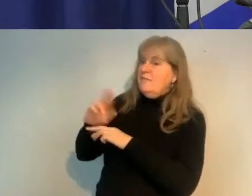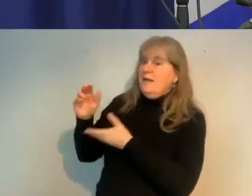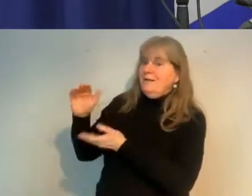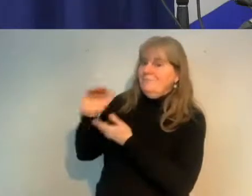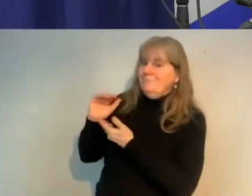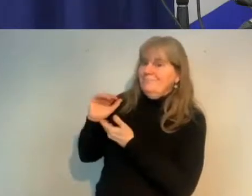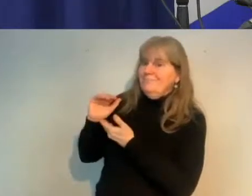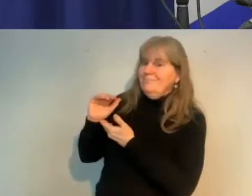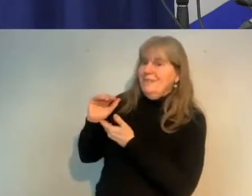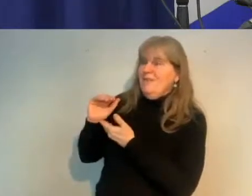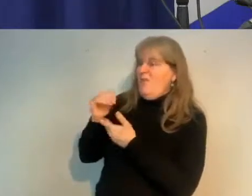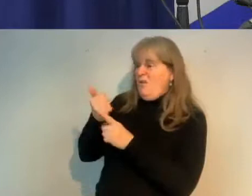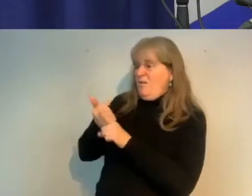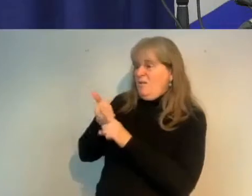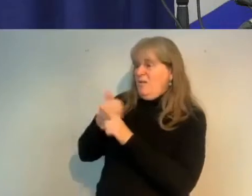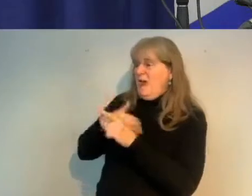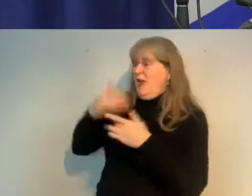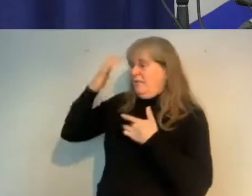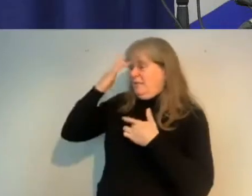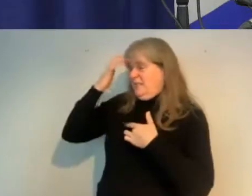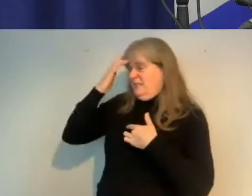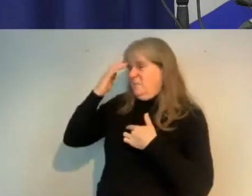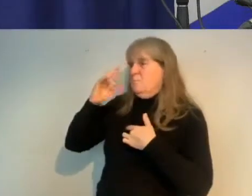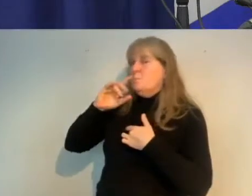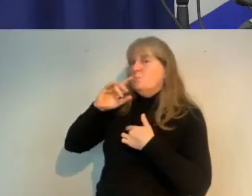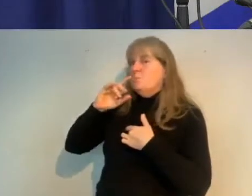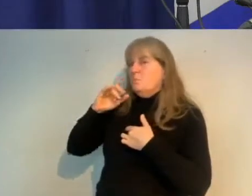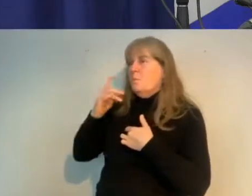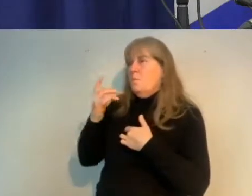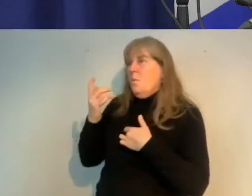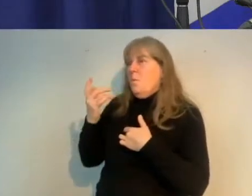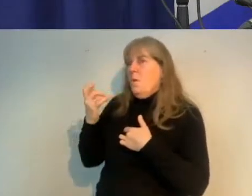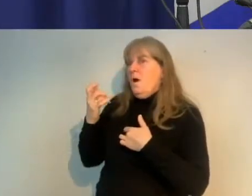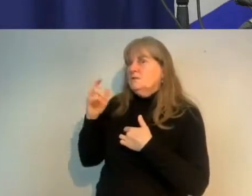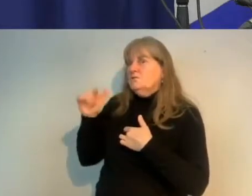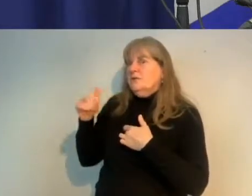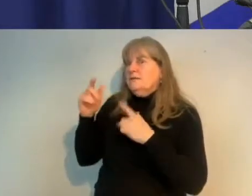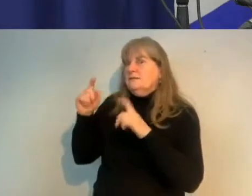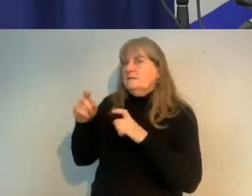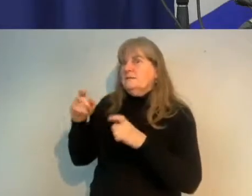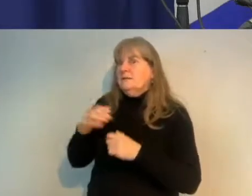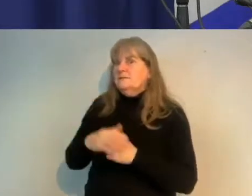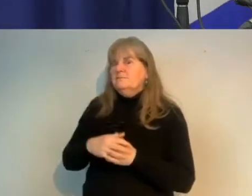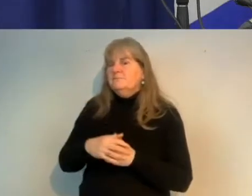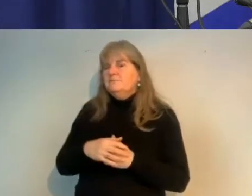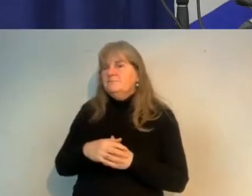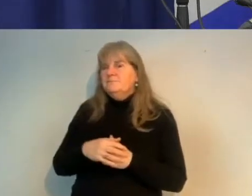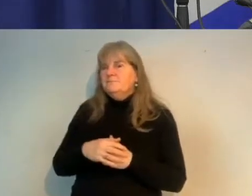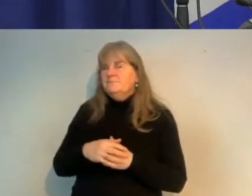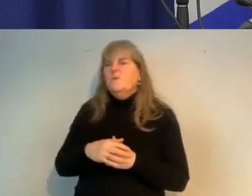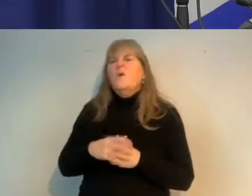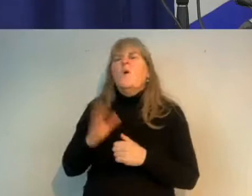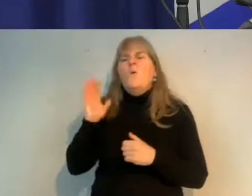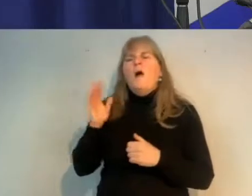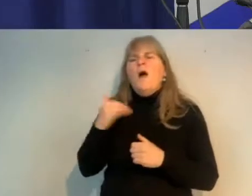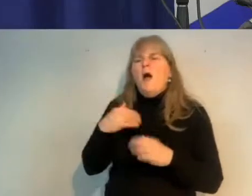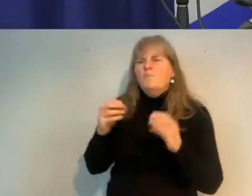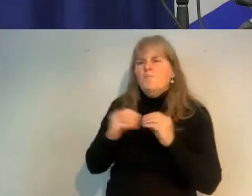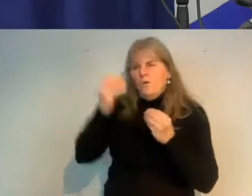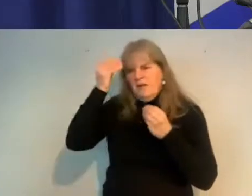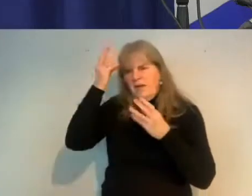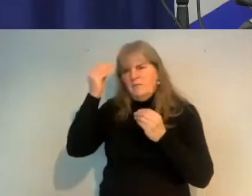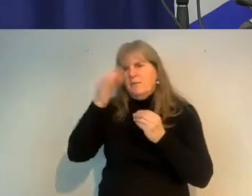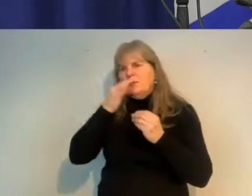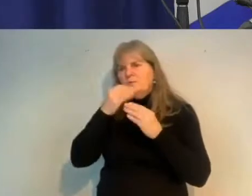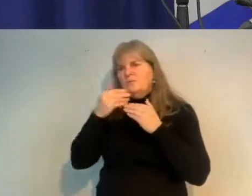symptoms, don't really need a test but want to get tested. More information will be released in the coming days on how to access